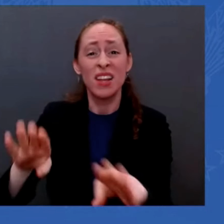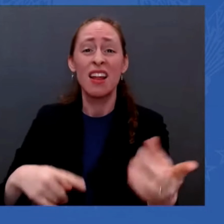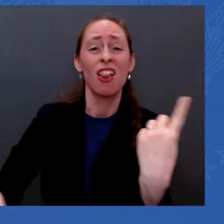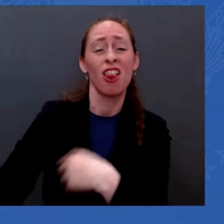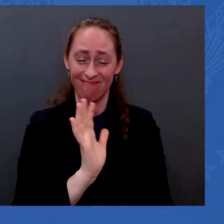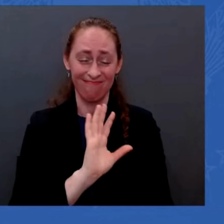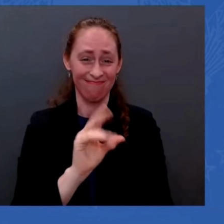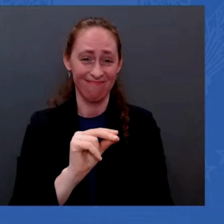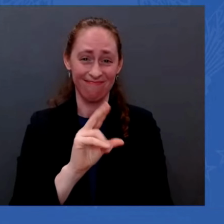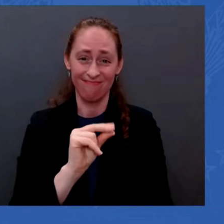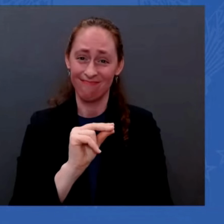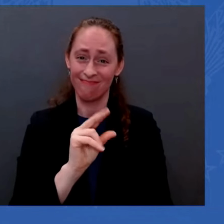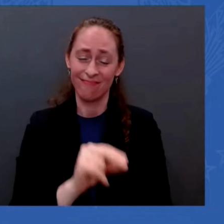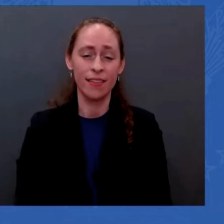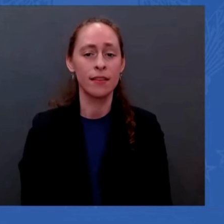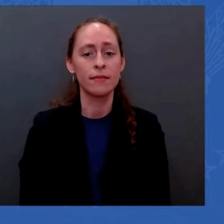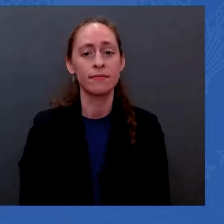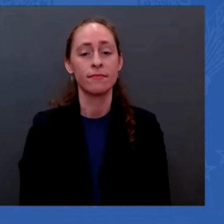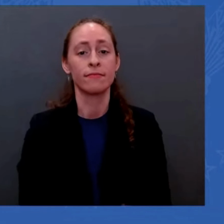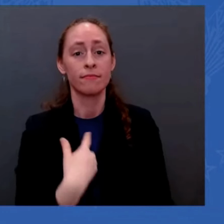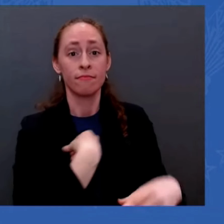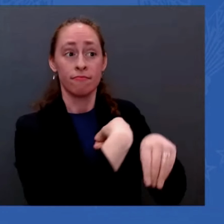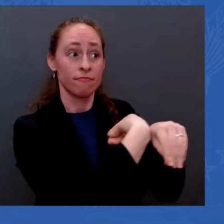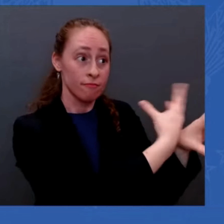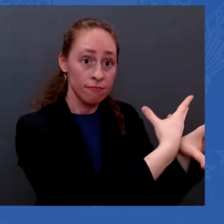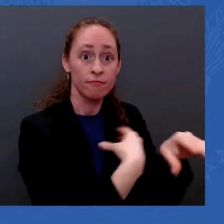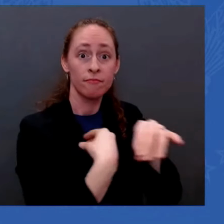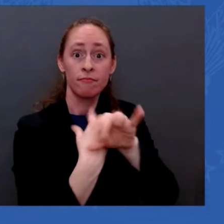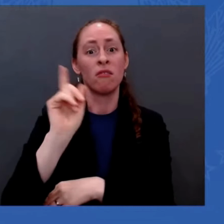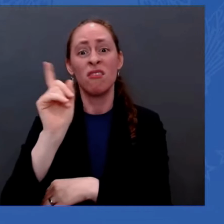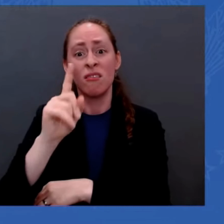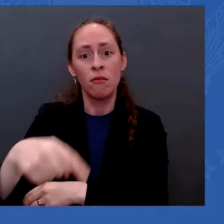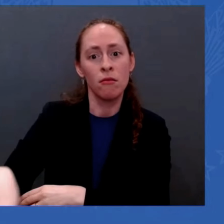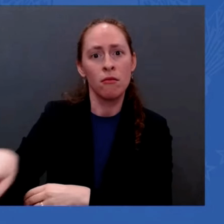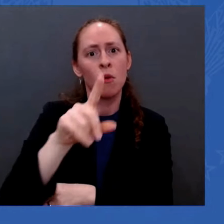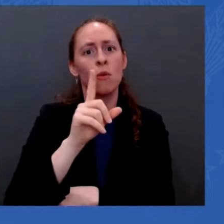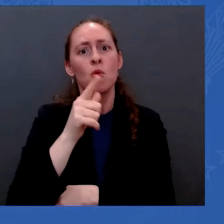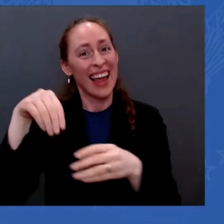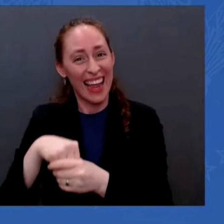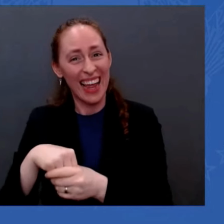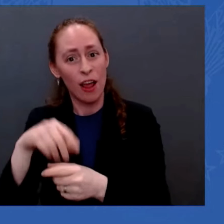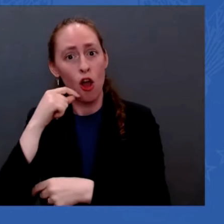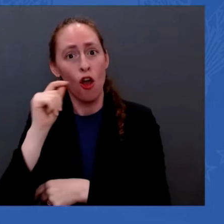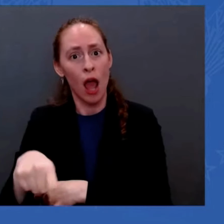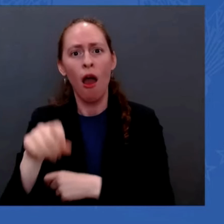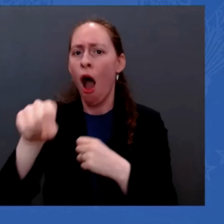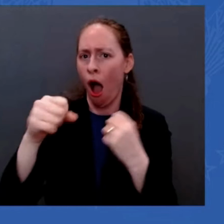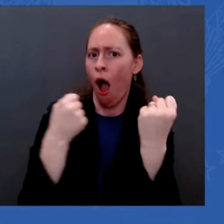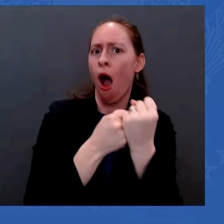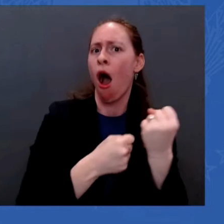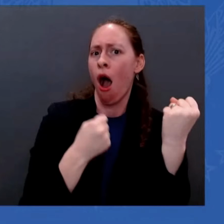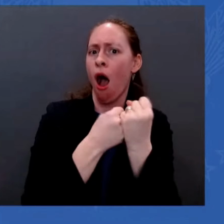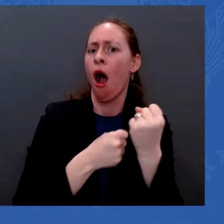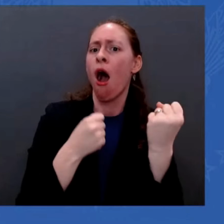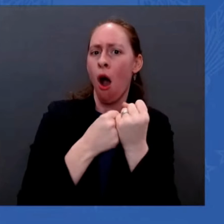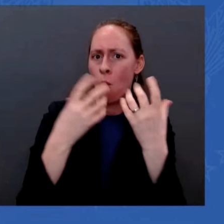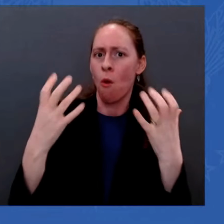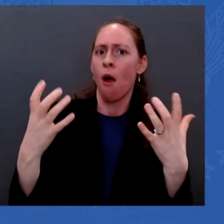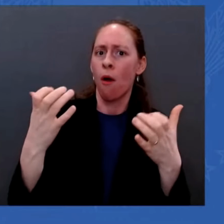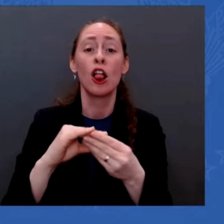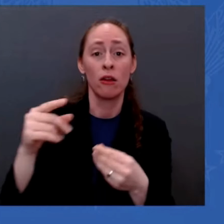both calls I shared with all of those on the calls. Well, look, defies basic